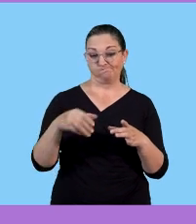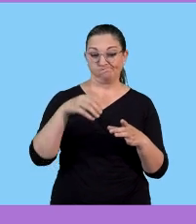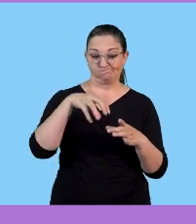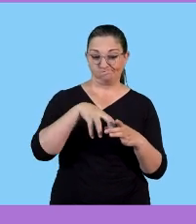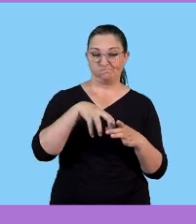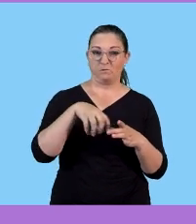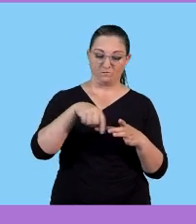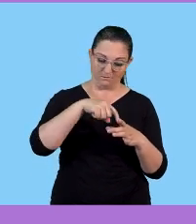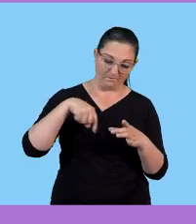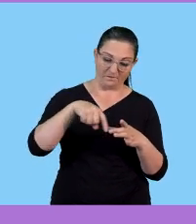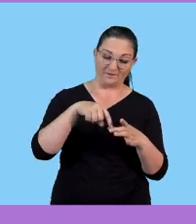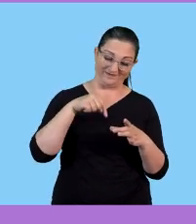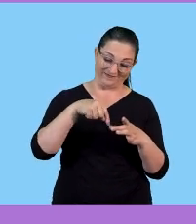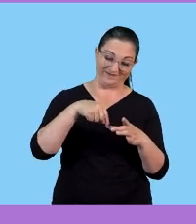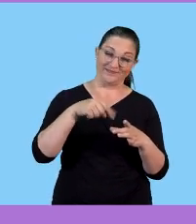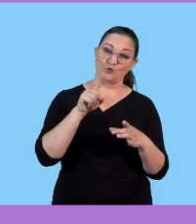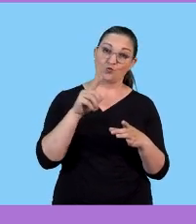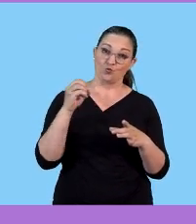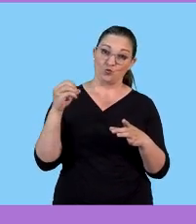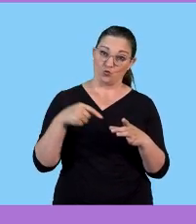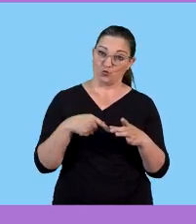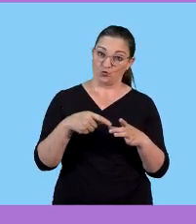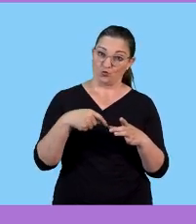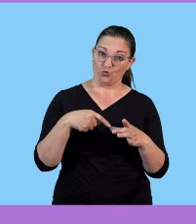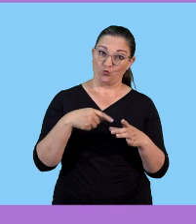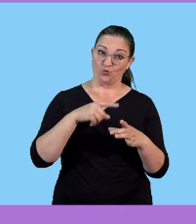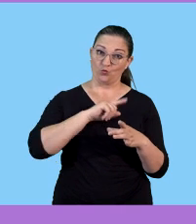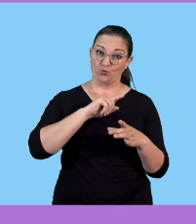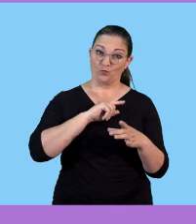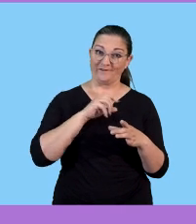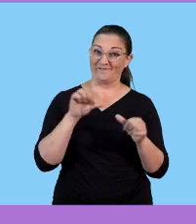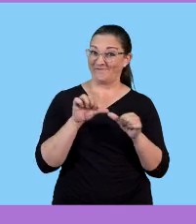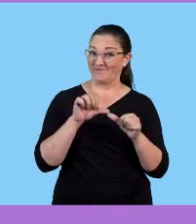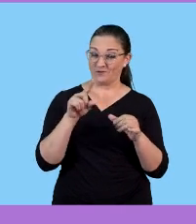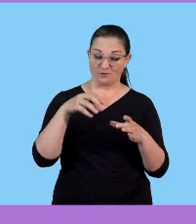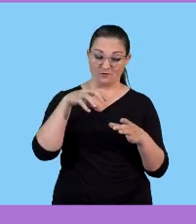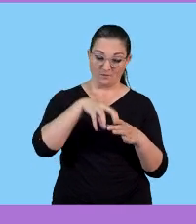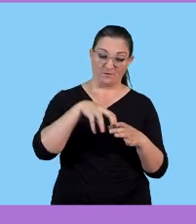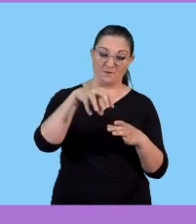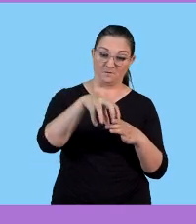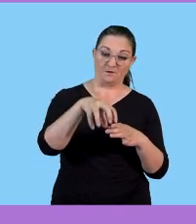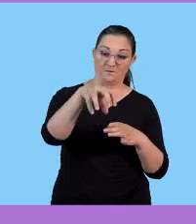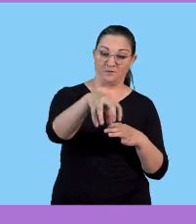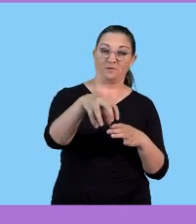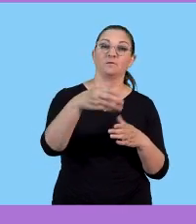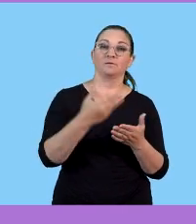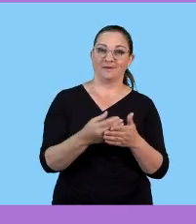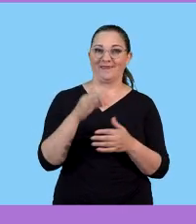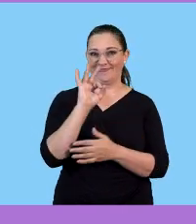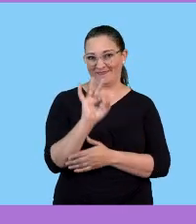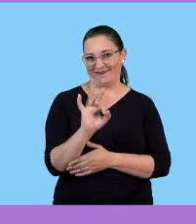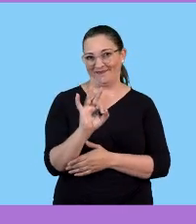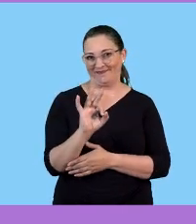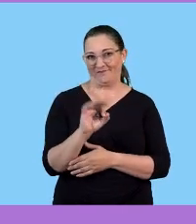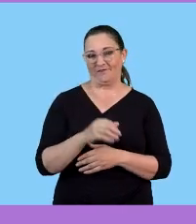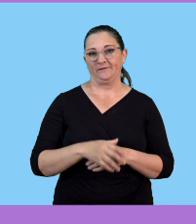can stack, or fit, 3 tins this way, across its width. Nice work. So